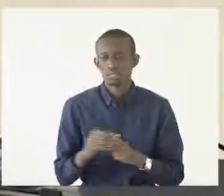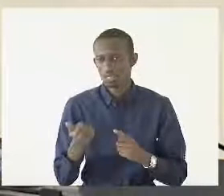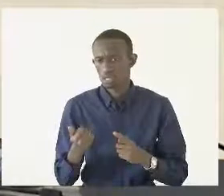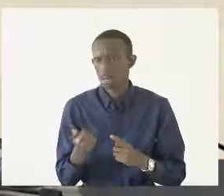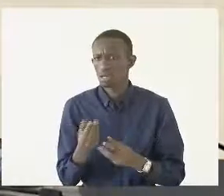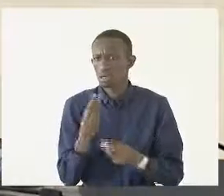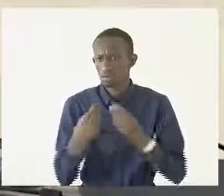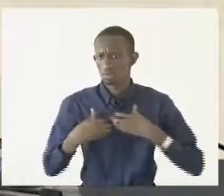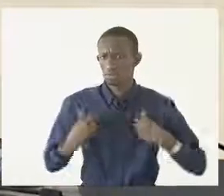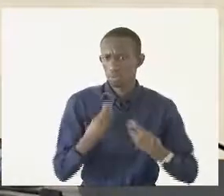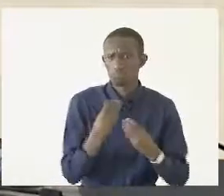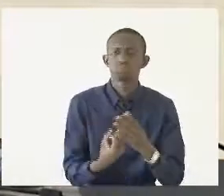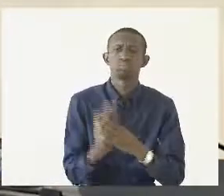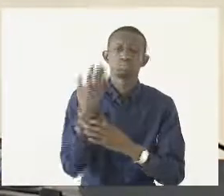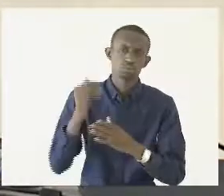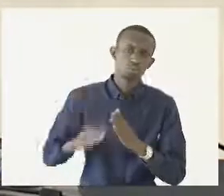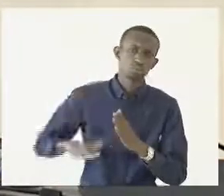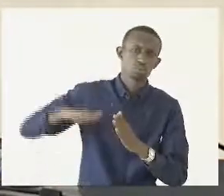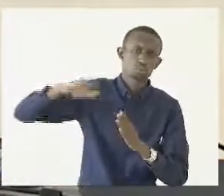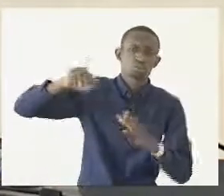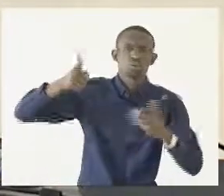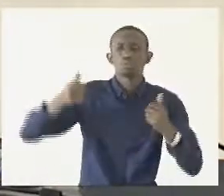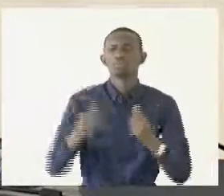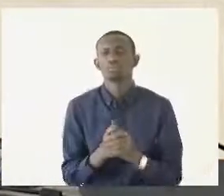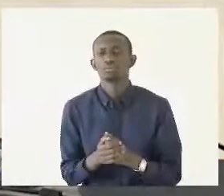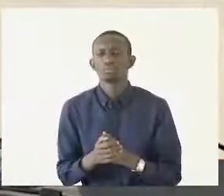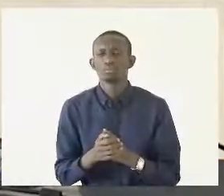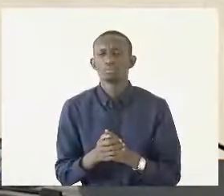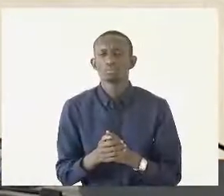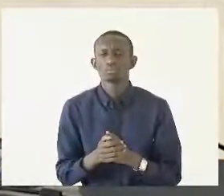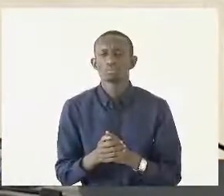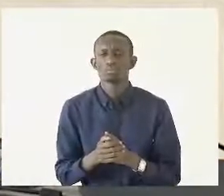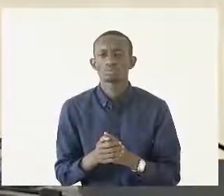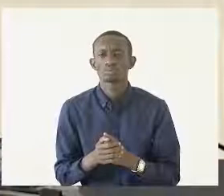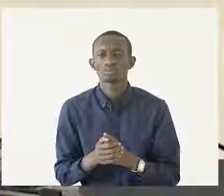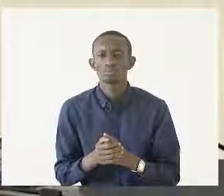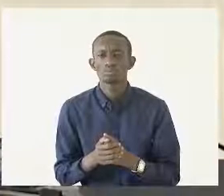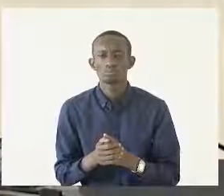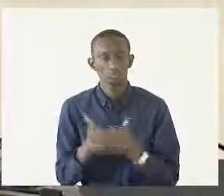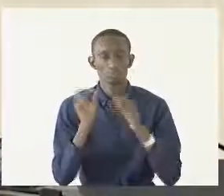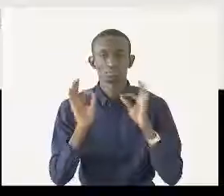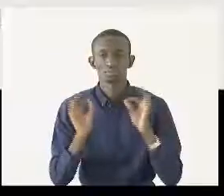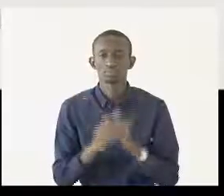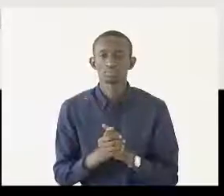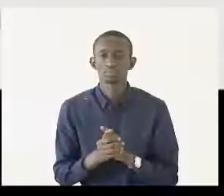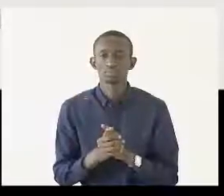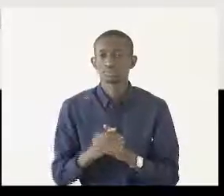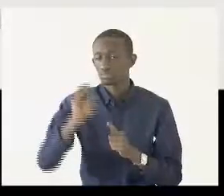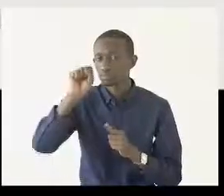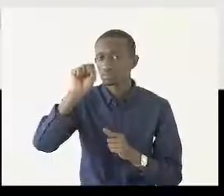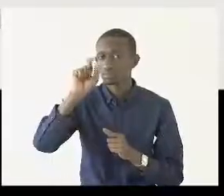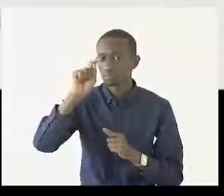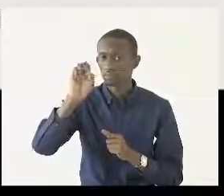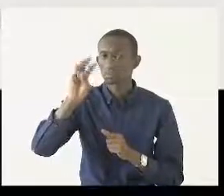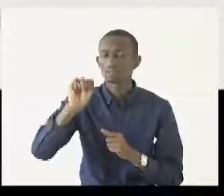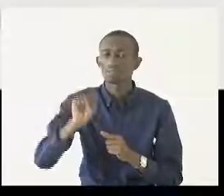parts, and then they will grow into new plants. That's very nice. Stems make food for the